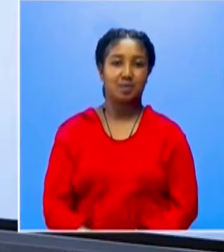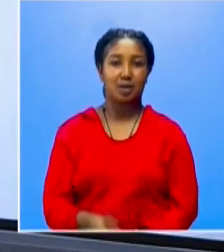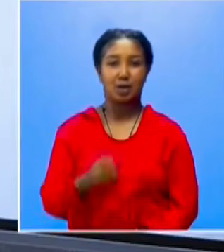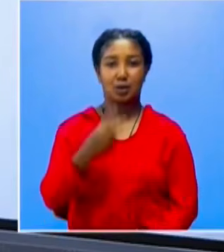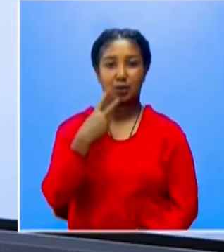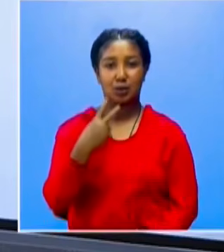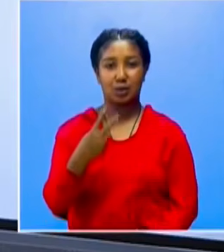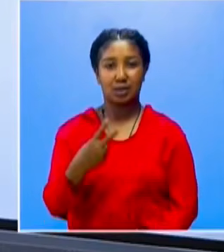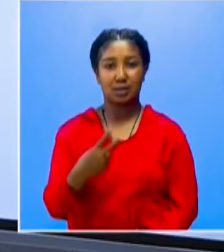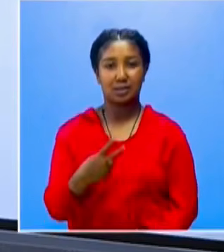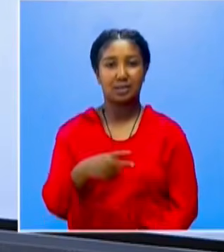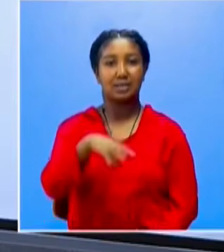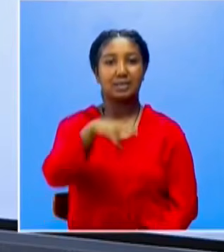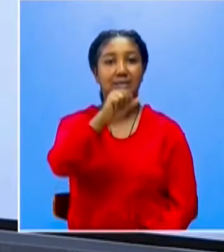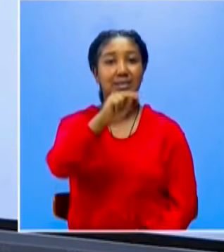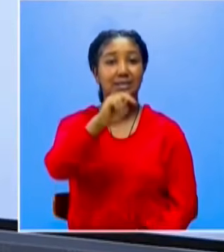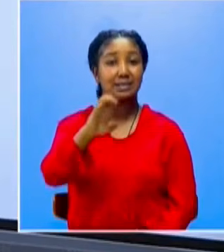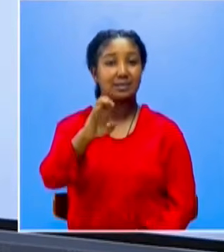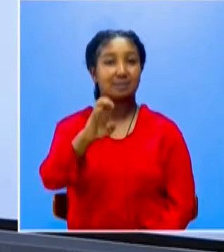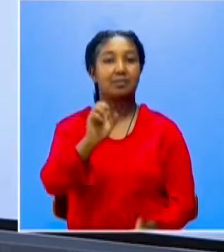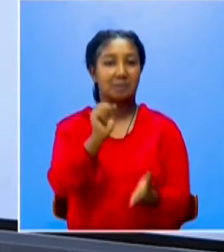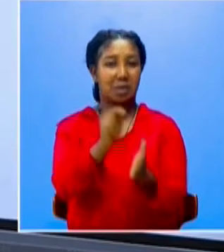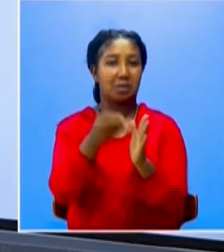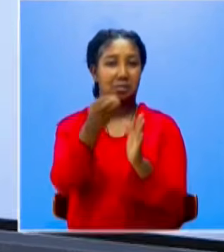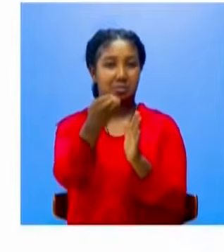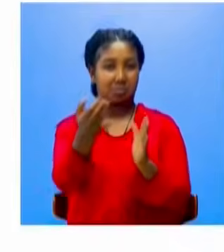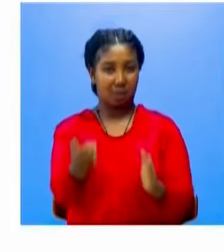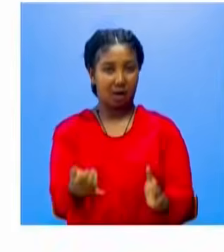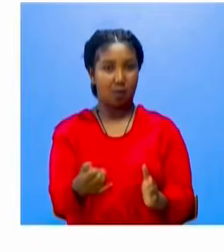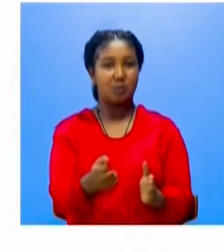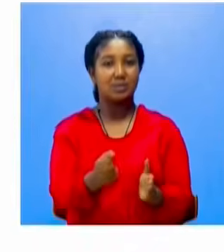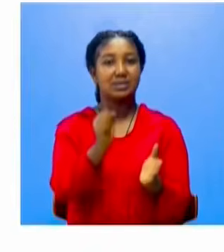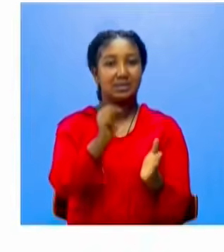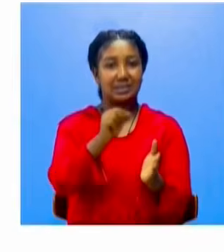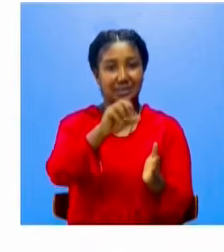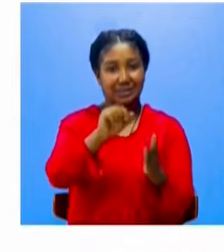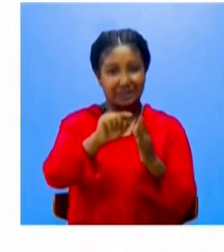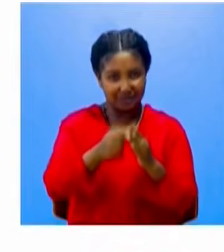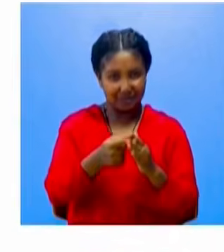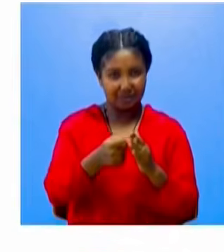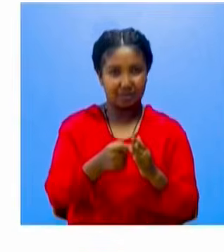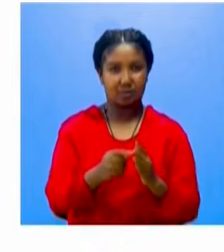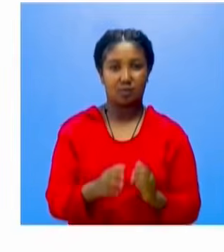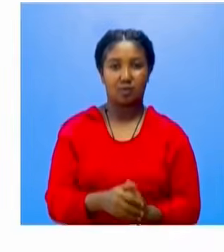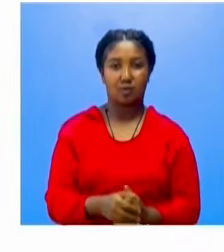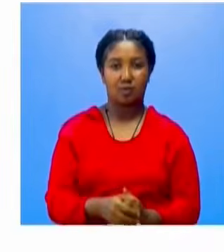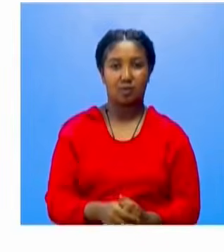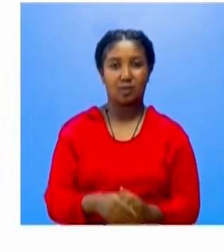Look, since, let me give you an example. Since